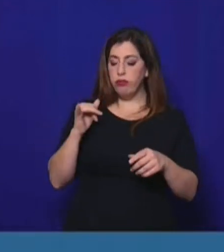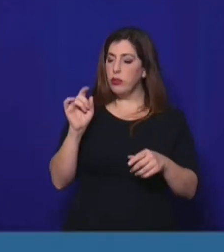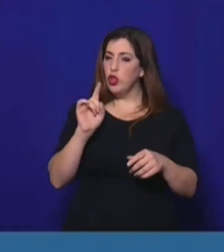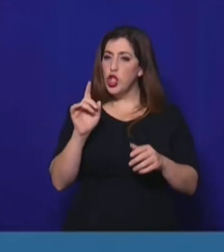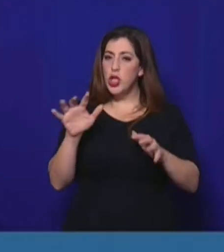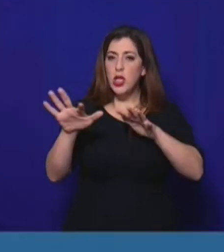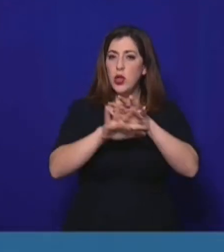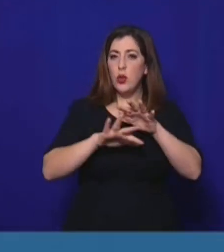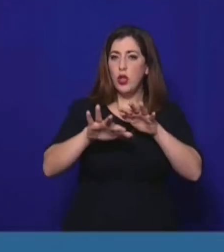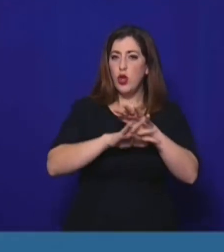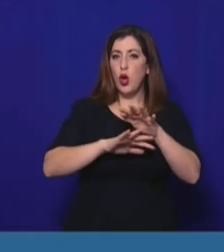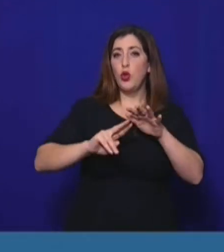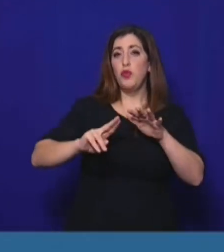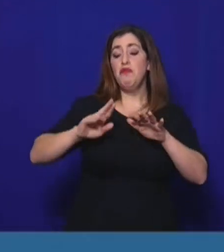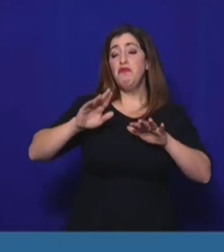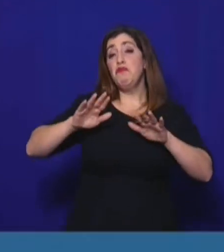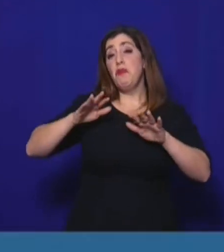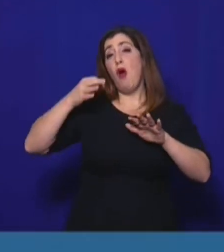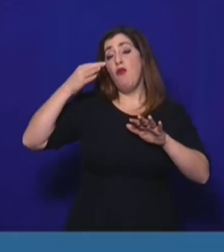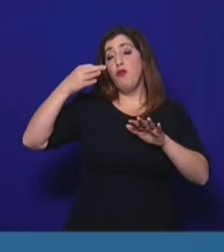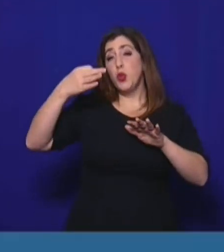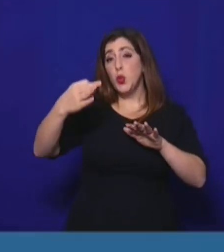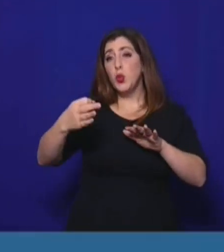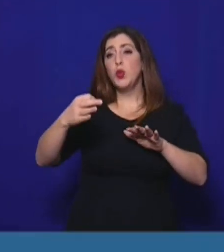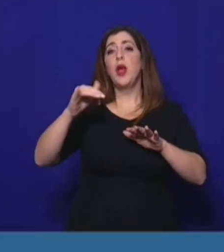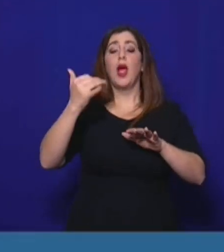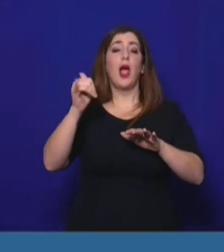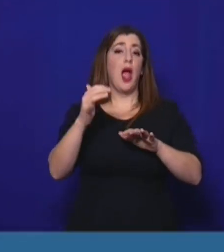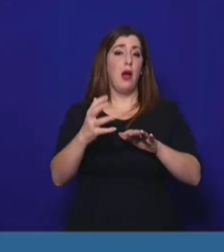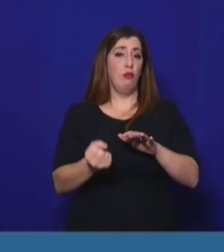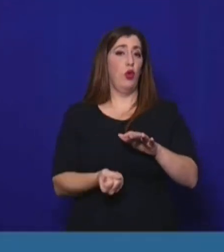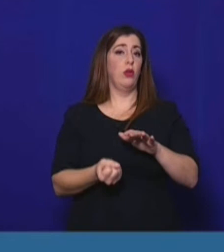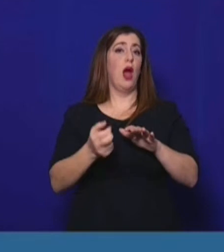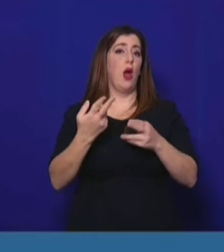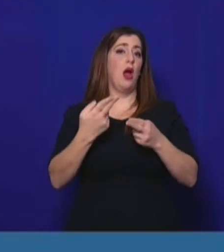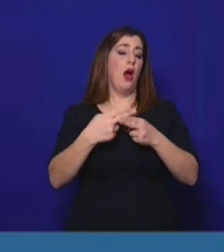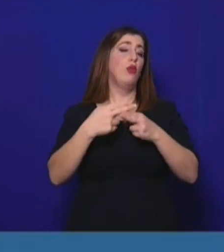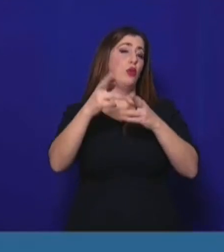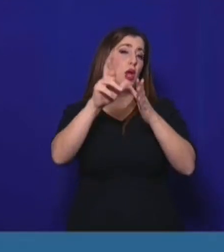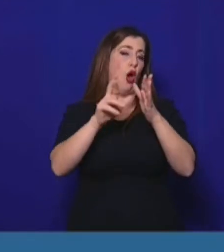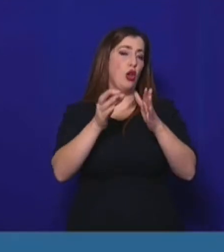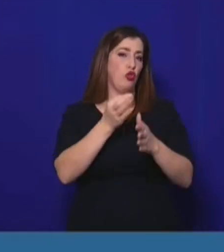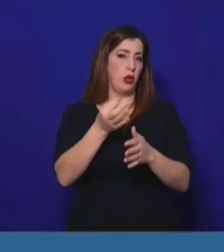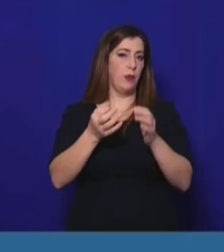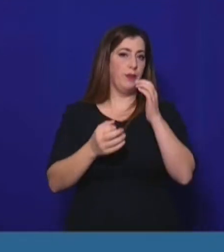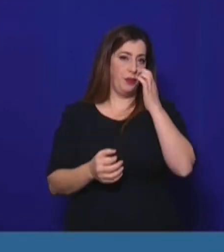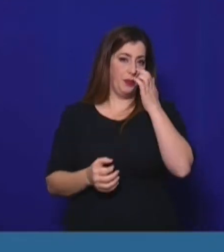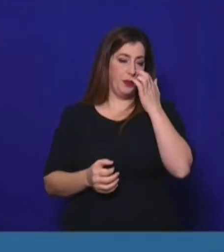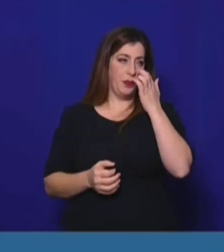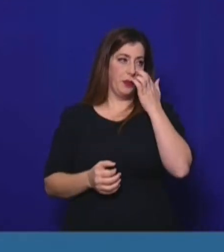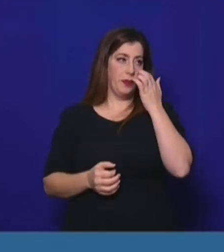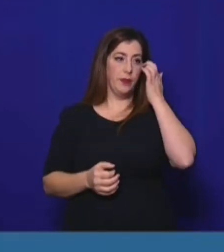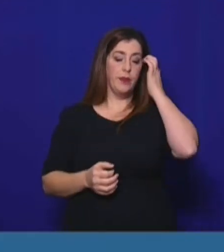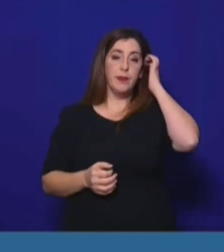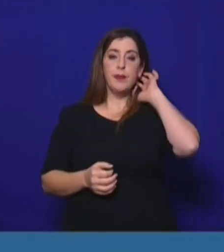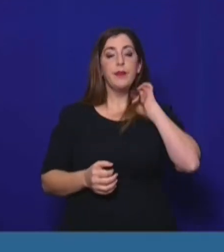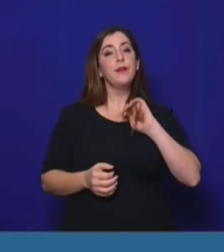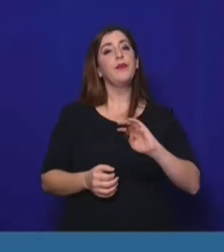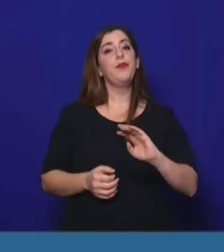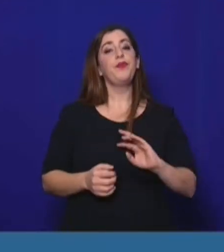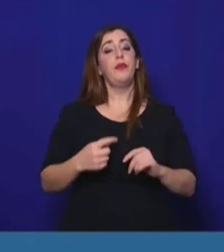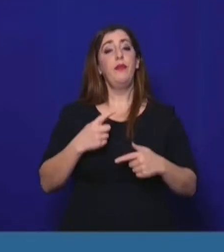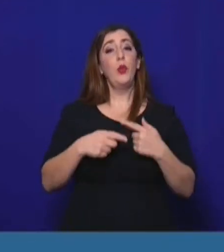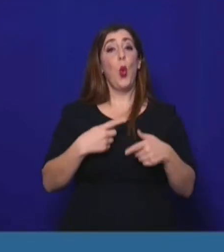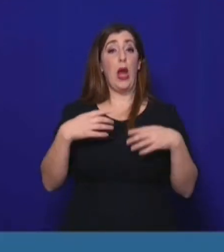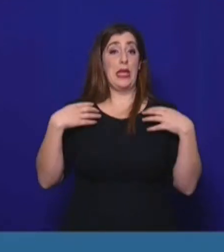nkun nistgħu naġġornaw lill-pubbliku dwar dan kollu. Fuq l-iskejjel, aħna kull każijiet li